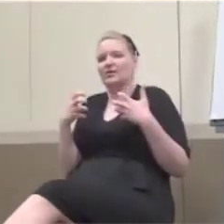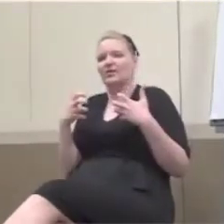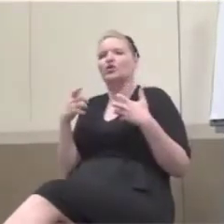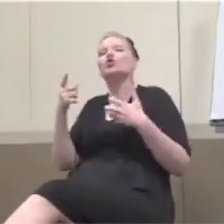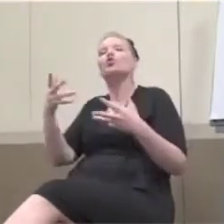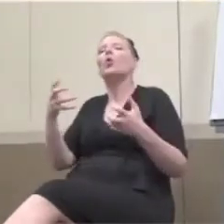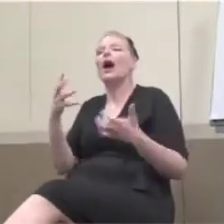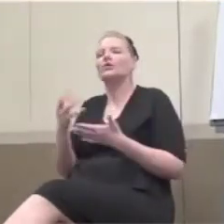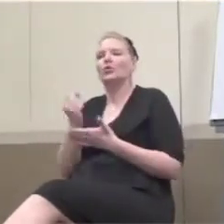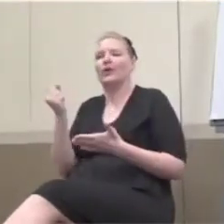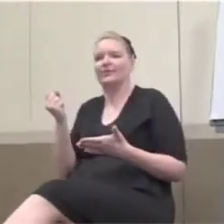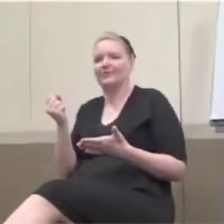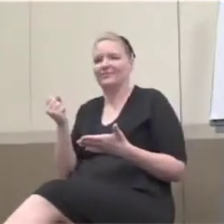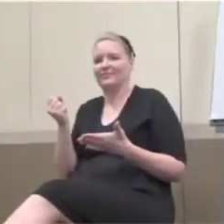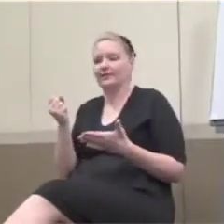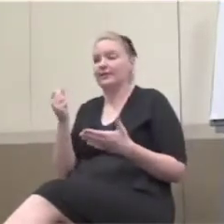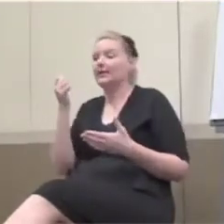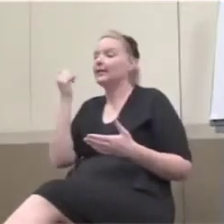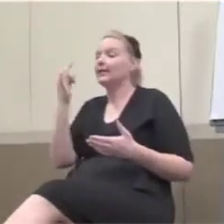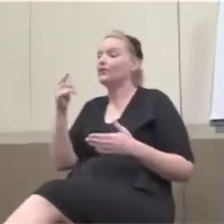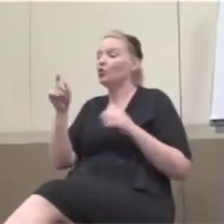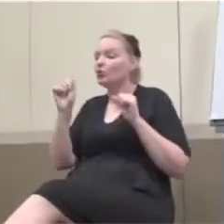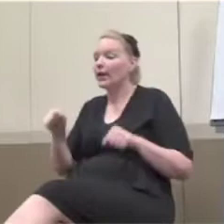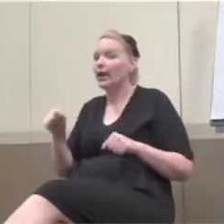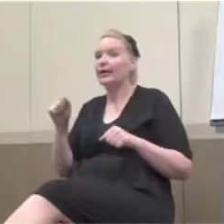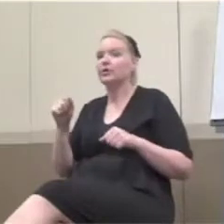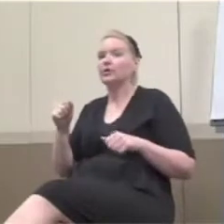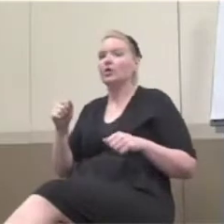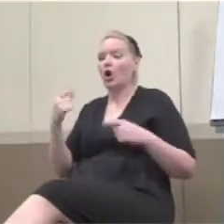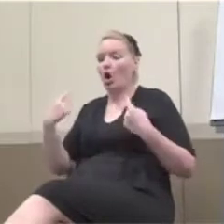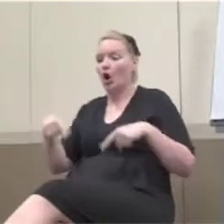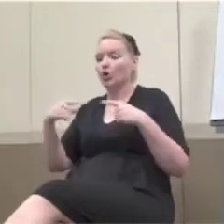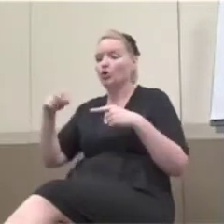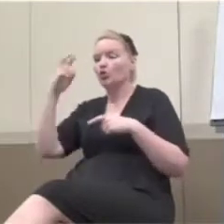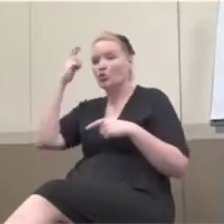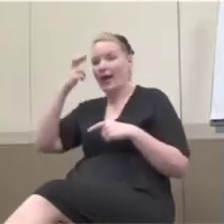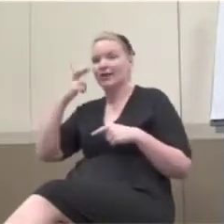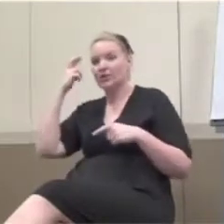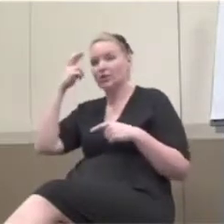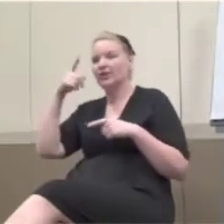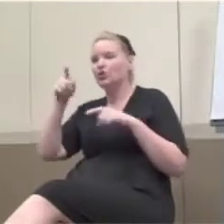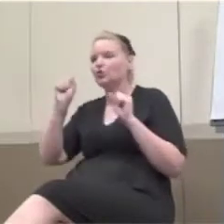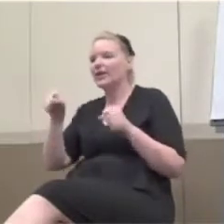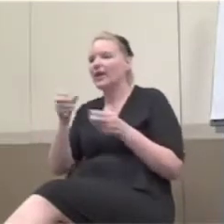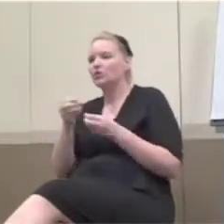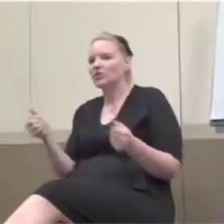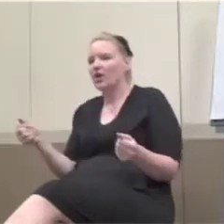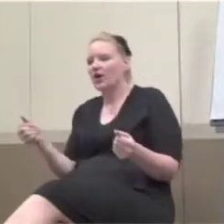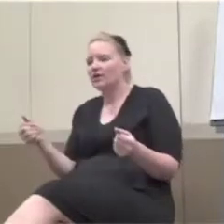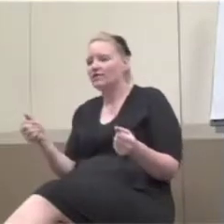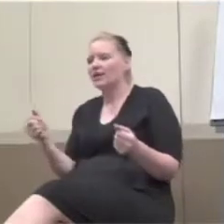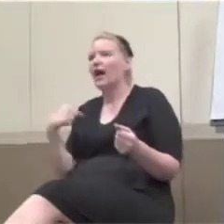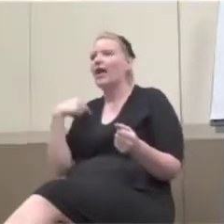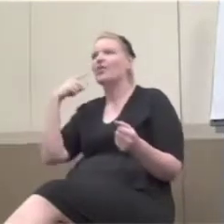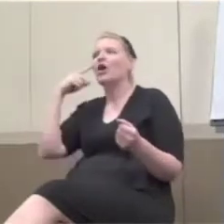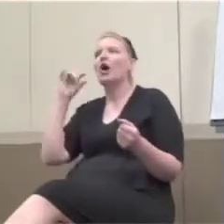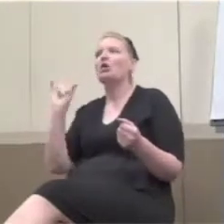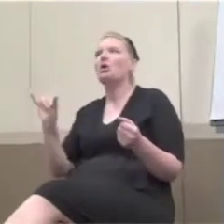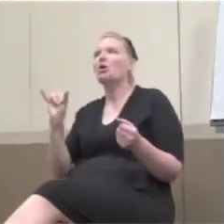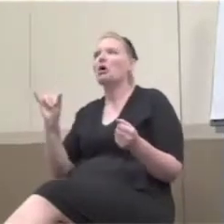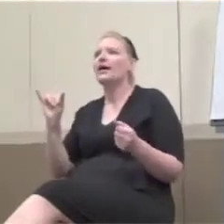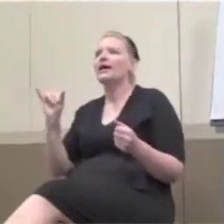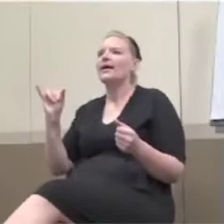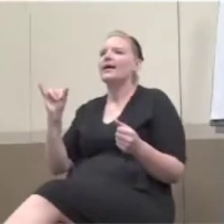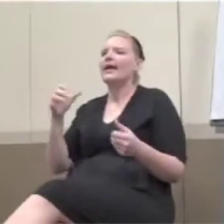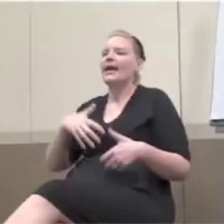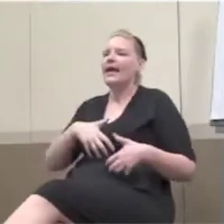win. And that if they can argue rationally, then they'll argue to resolve. And so it occurred to me that anger and